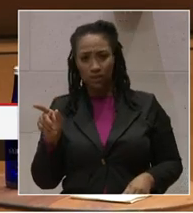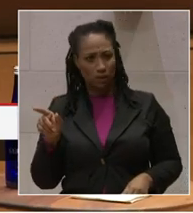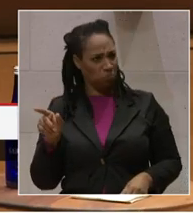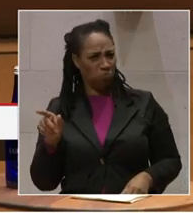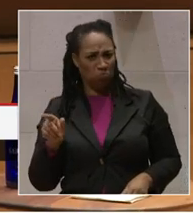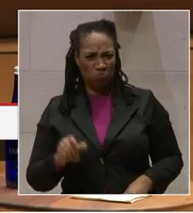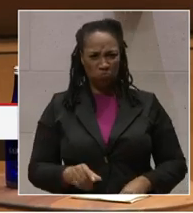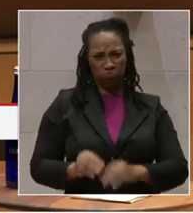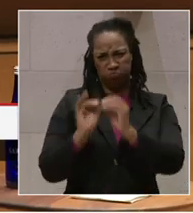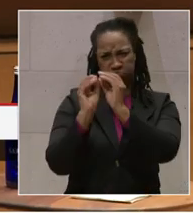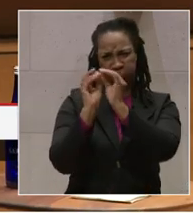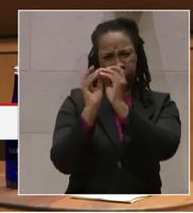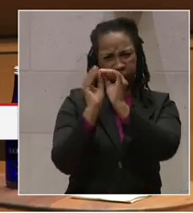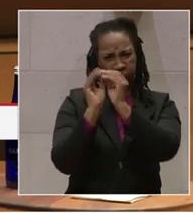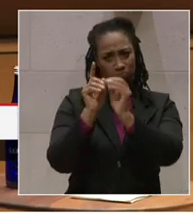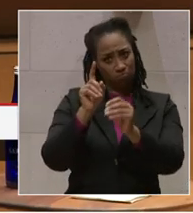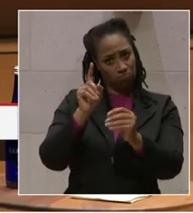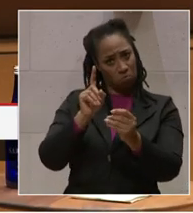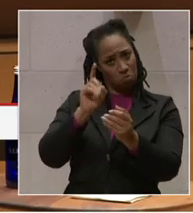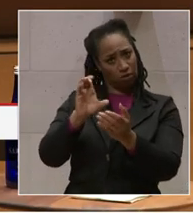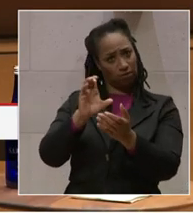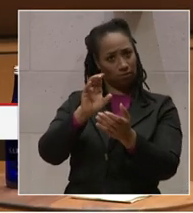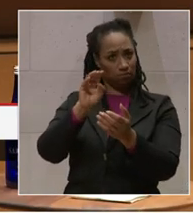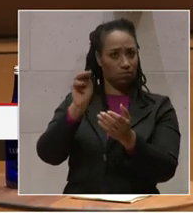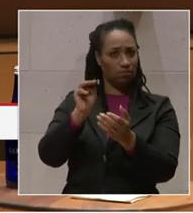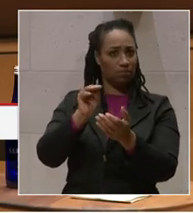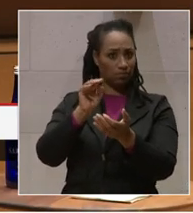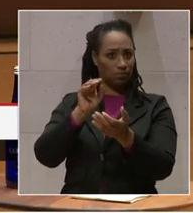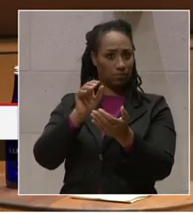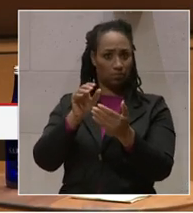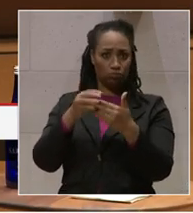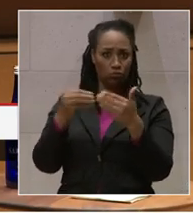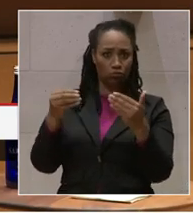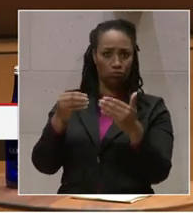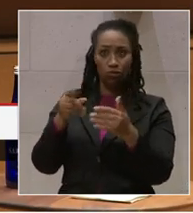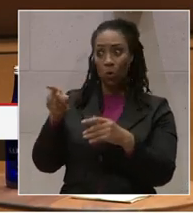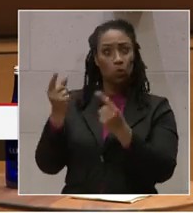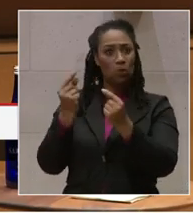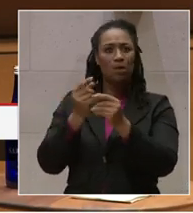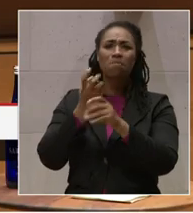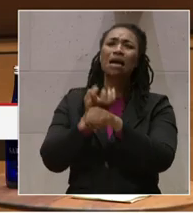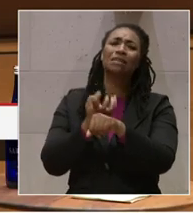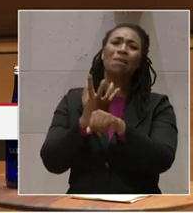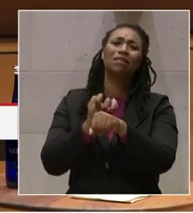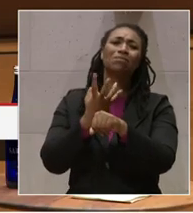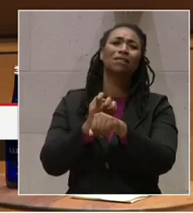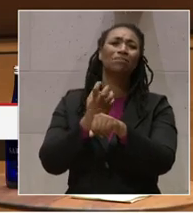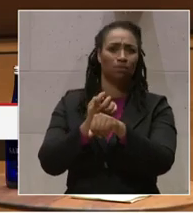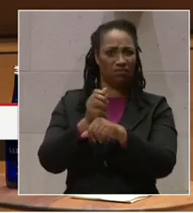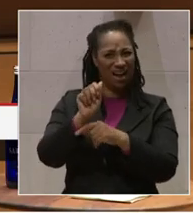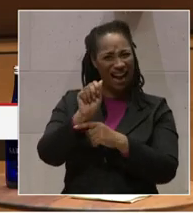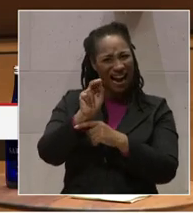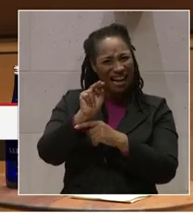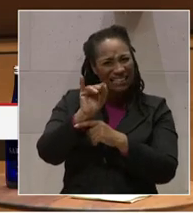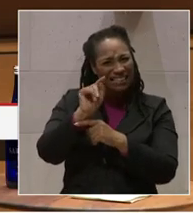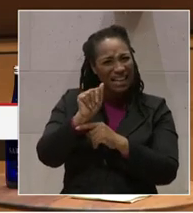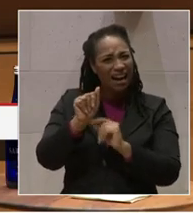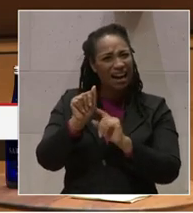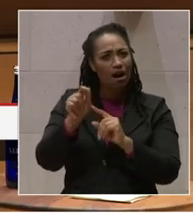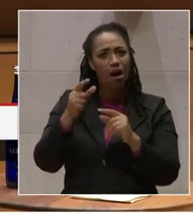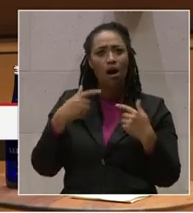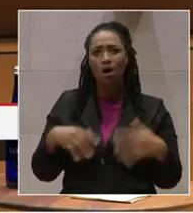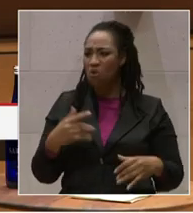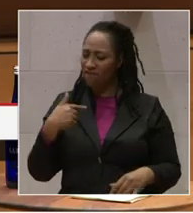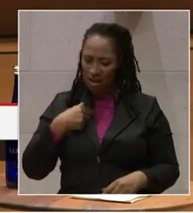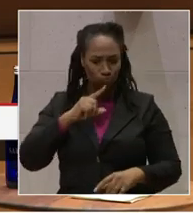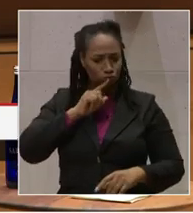important and why I hoped she would lay her body in the middle of Pennsylvania Avenue to protect it, and she did. And that's why we were